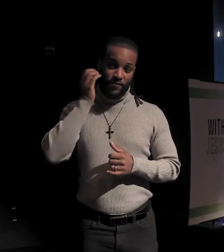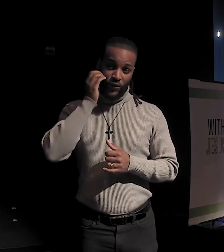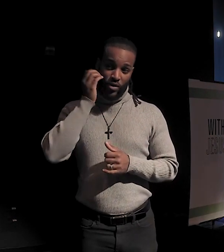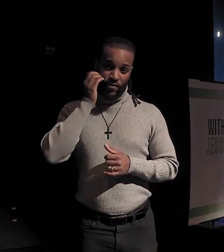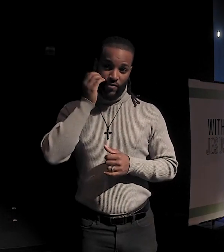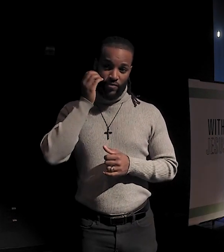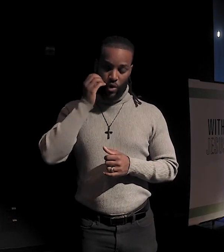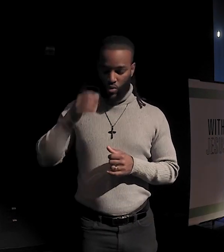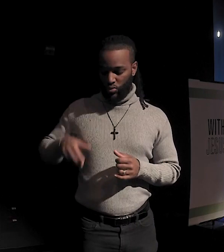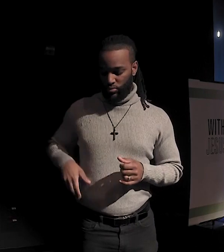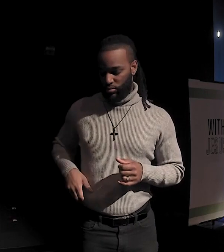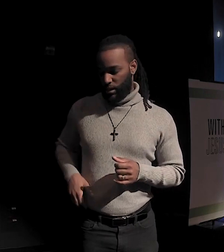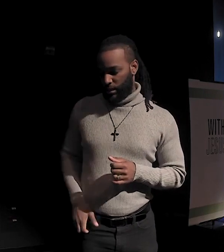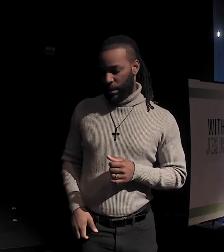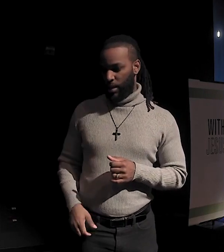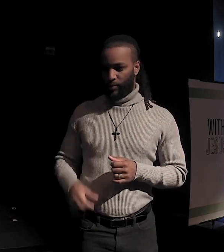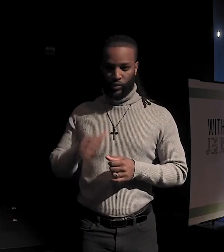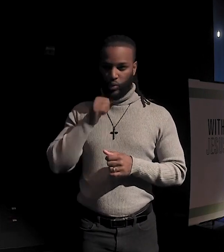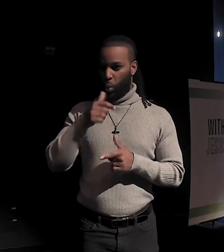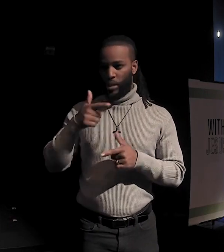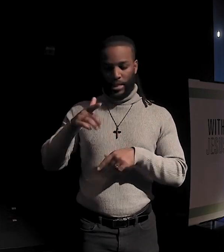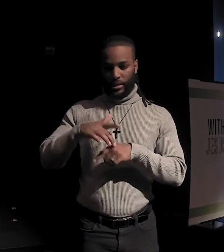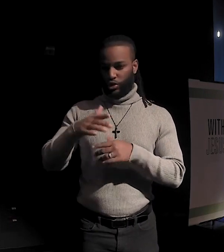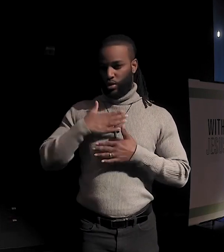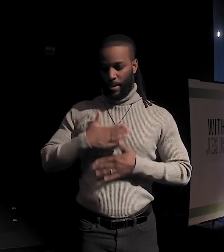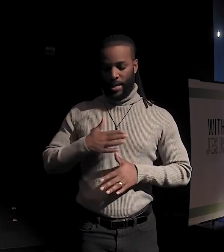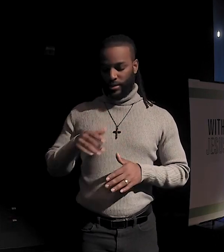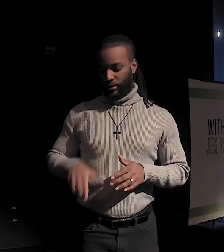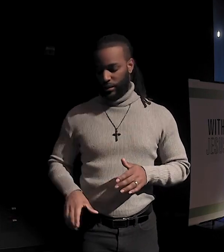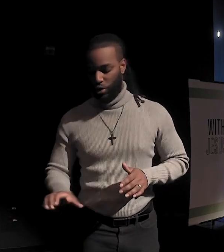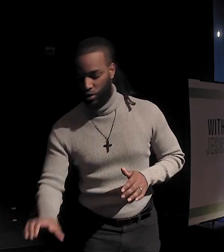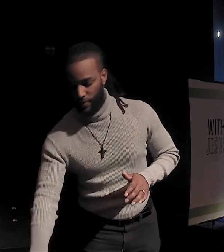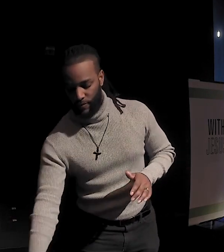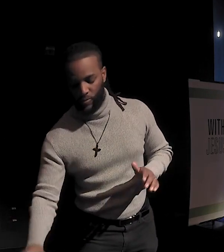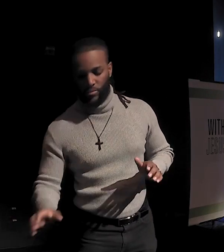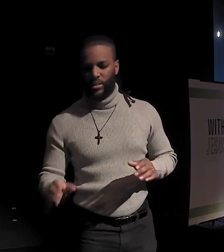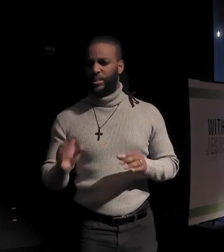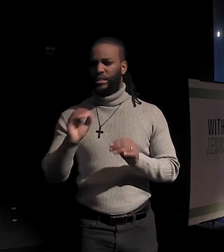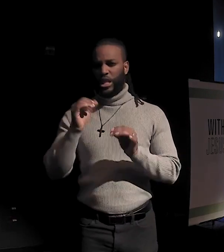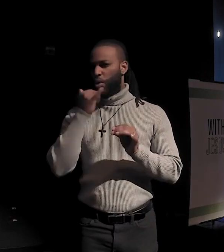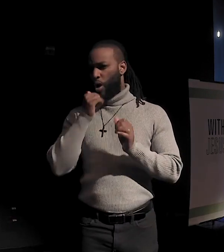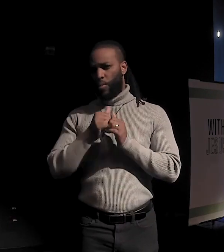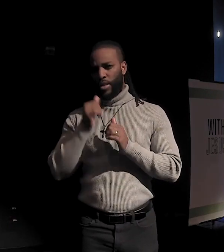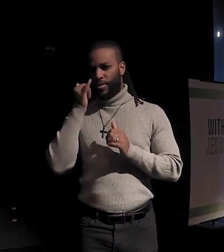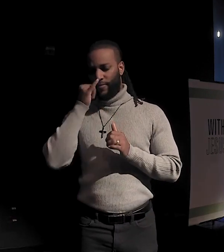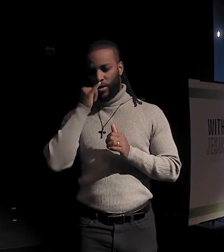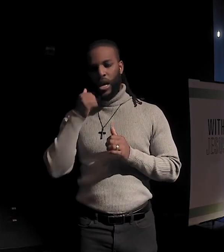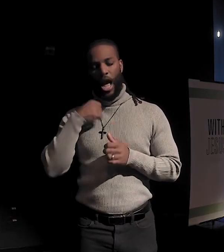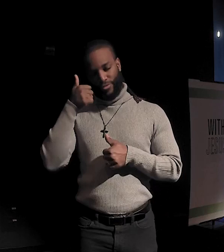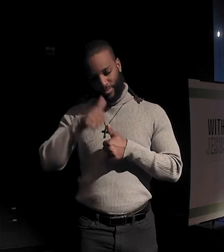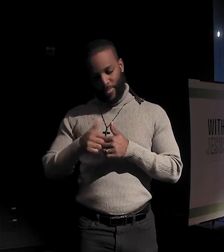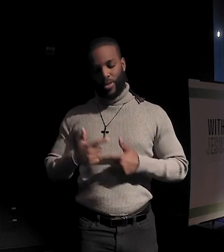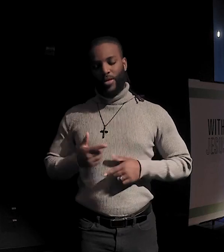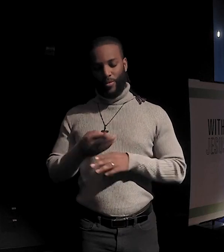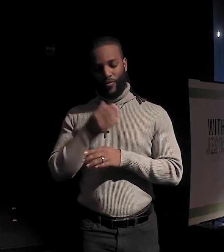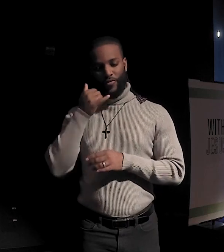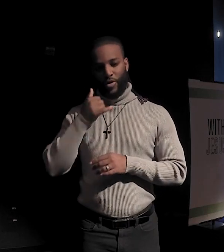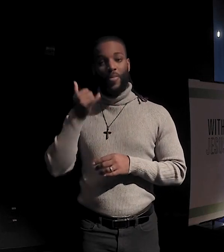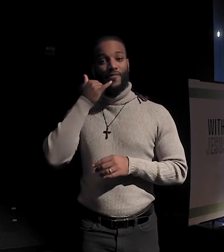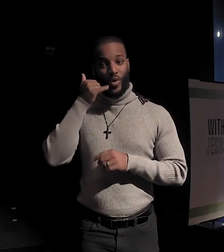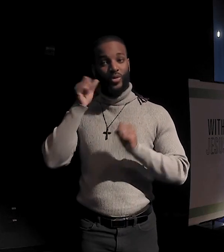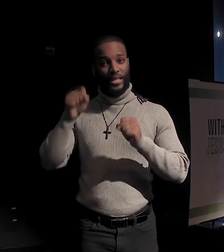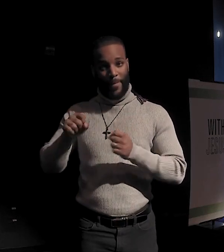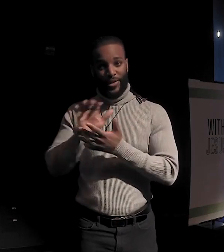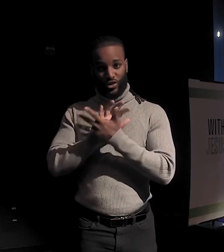set it aside. Set it on the floor. Don't let it touch your body. Nothing wrong with a phone. I don't want to go to life before a phone, but the phone can be a